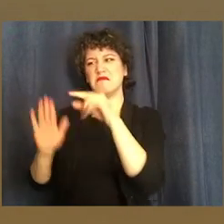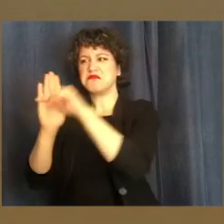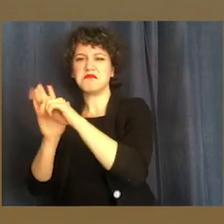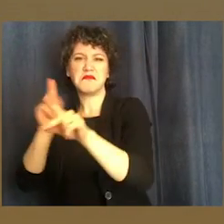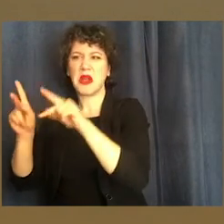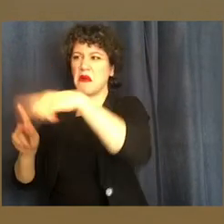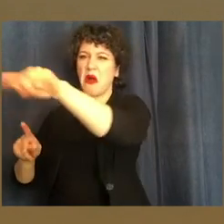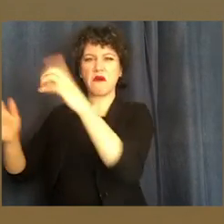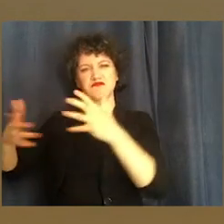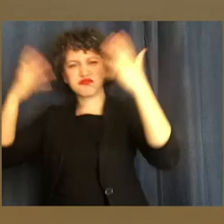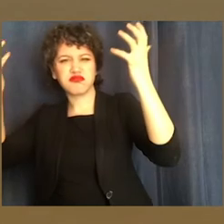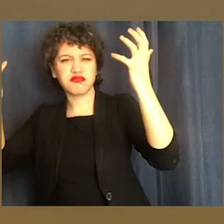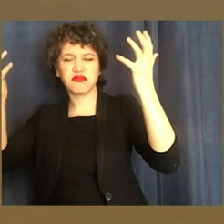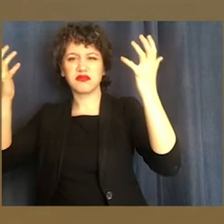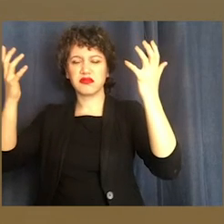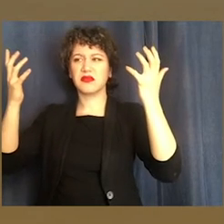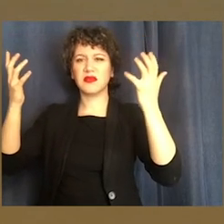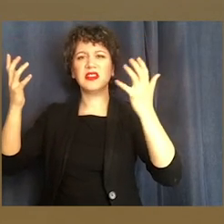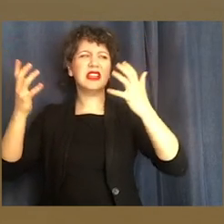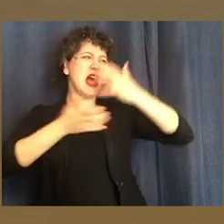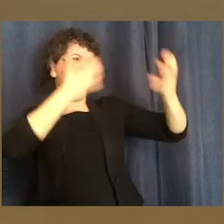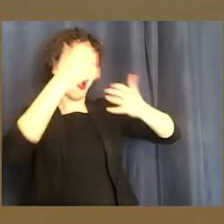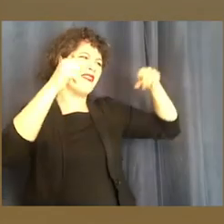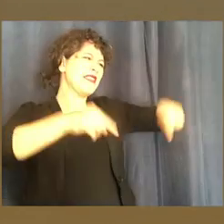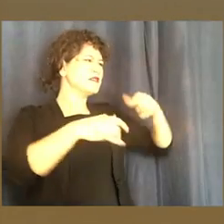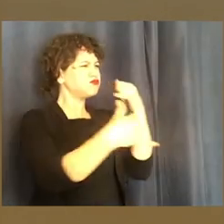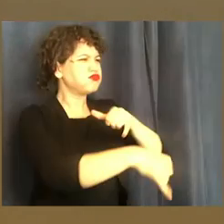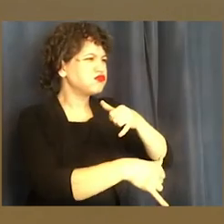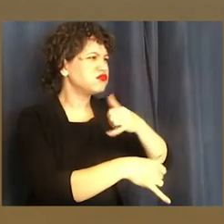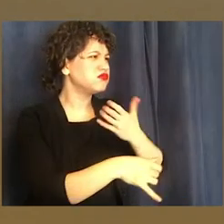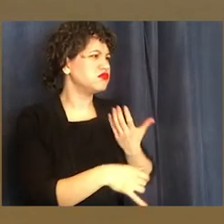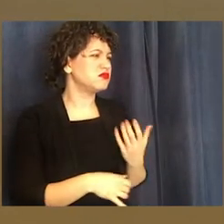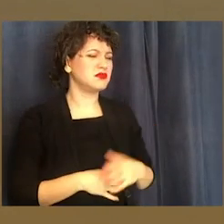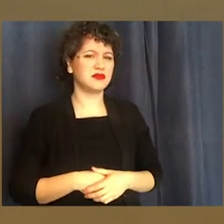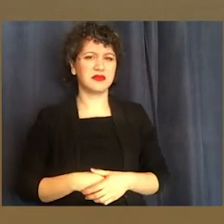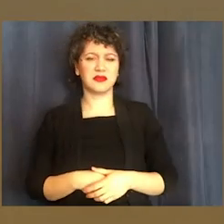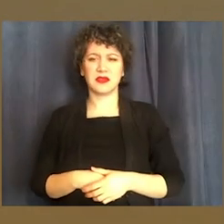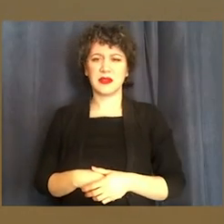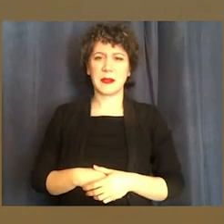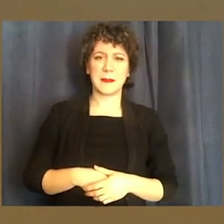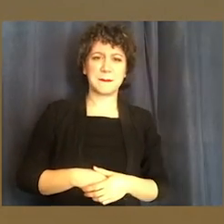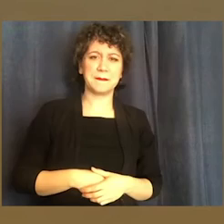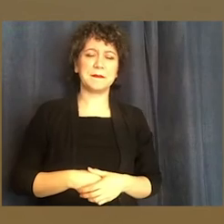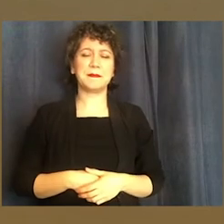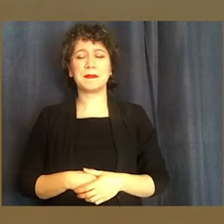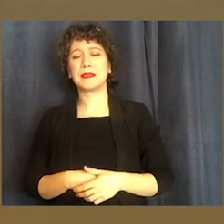absurd, 'cause for a moment a band of thieves in ripped up jeans got to